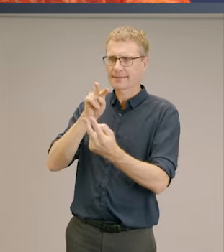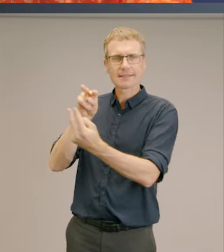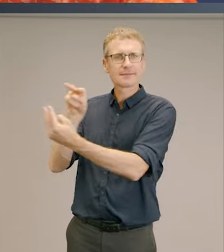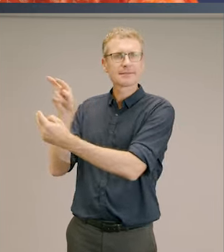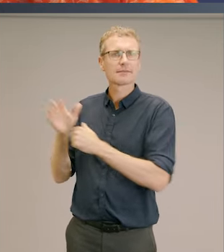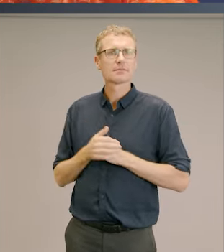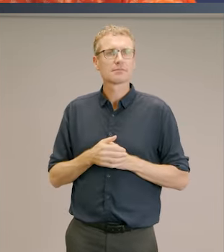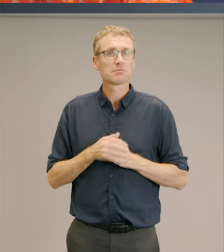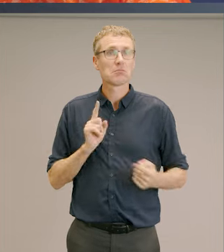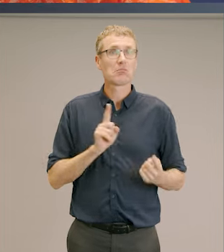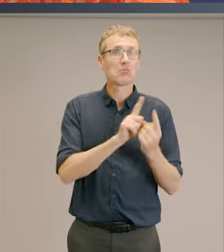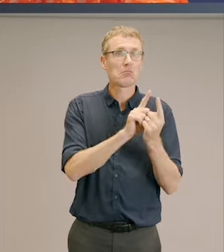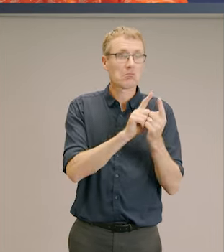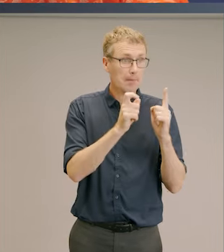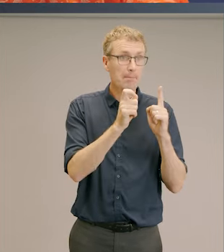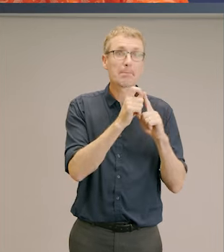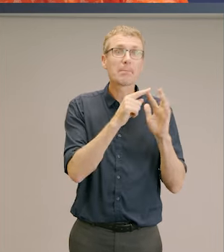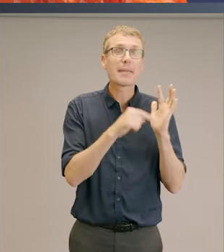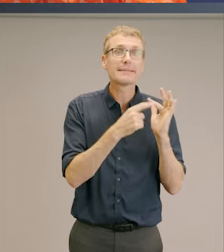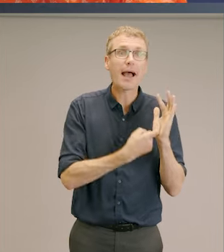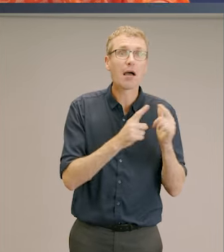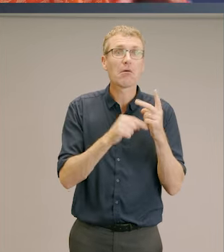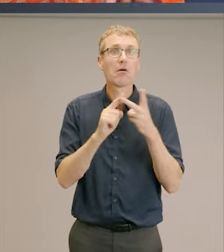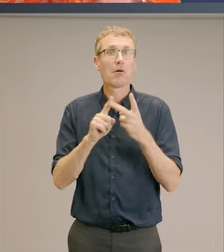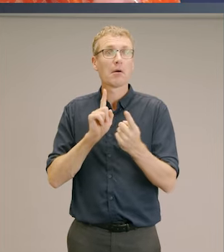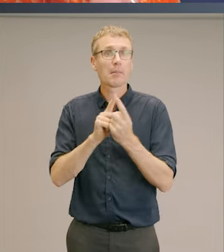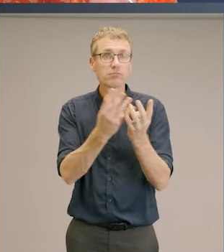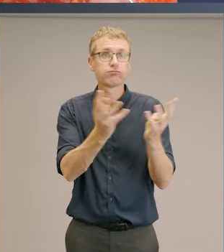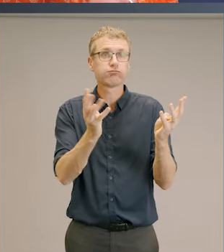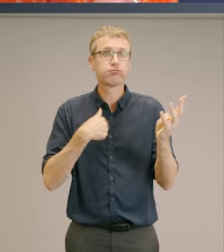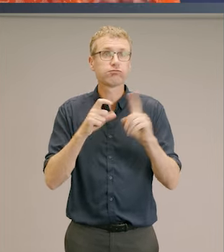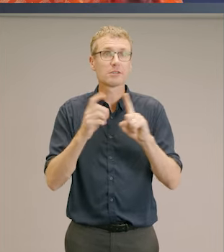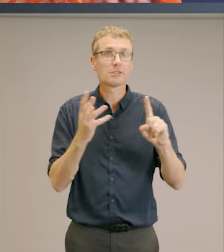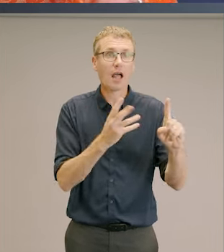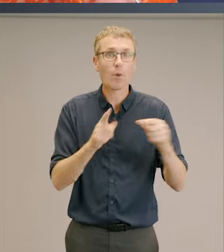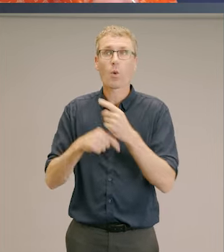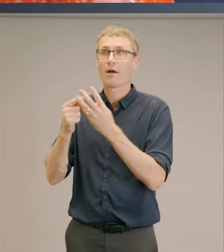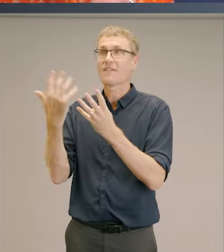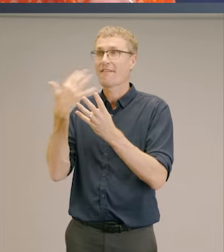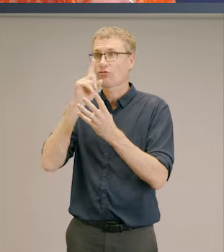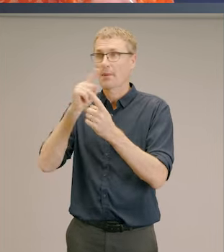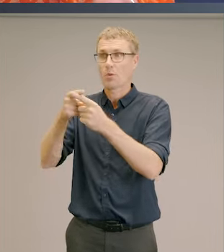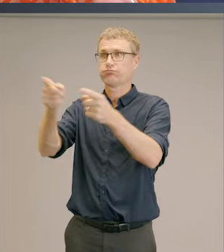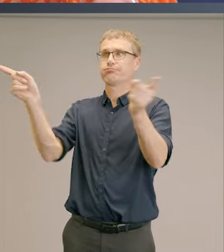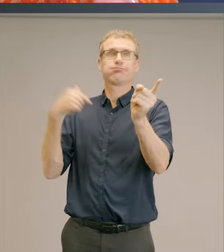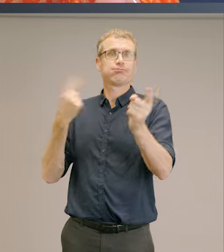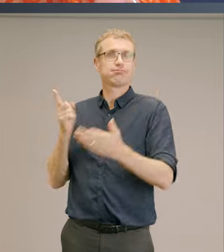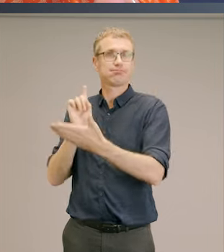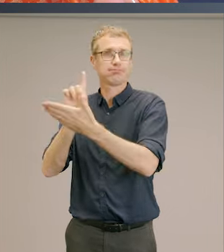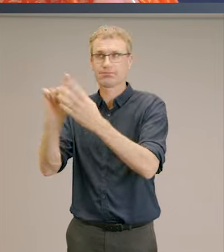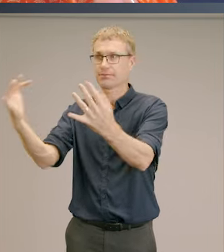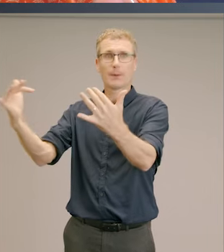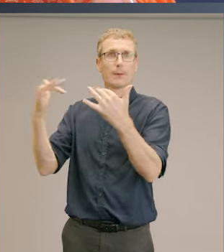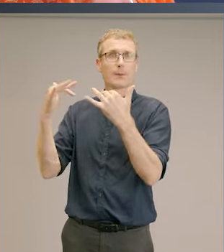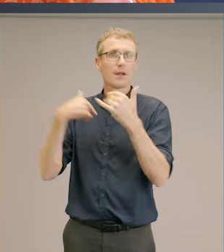1 Corinthians 15, Paul tells us that Jesus appeared to Peter, then he appeared to all of the disciples, and then he appeared to 500